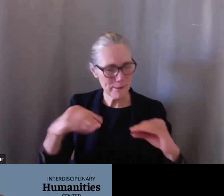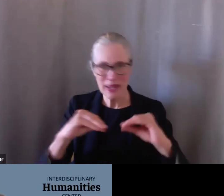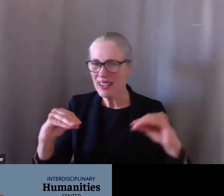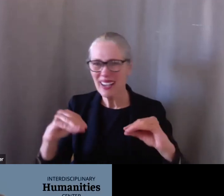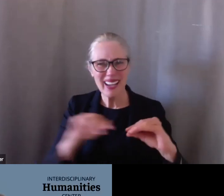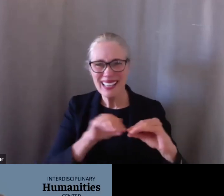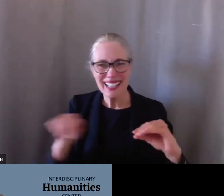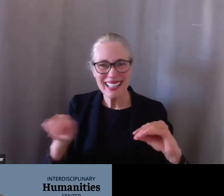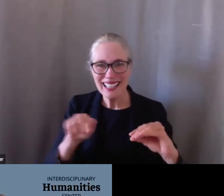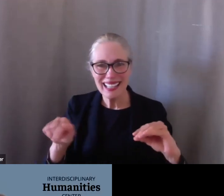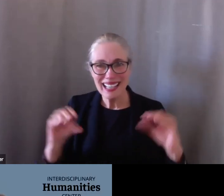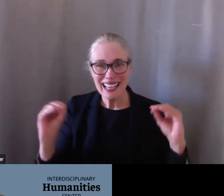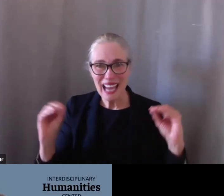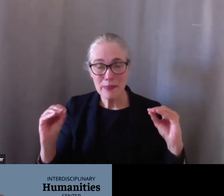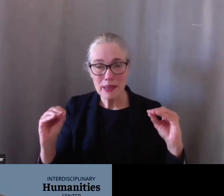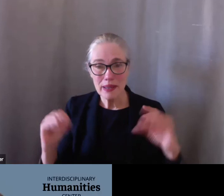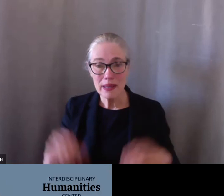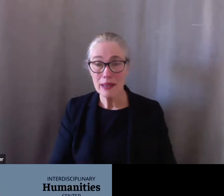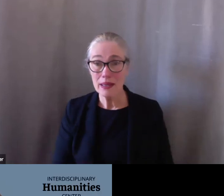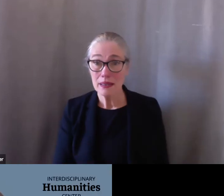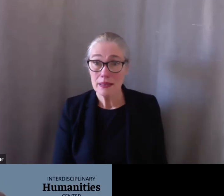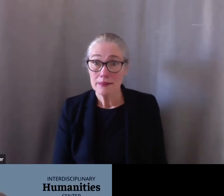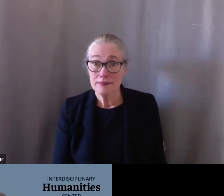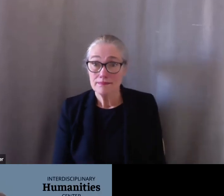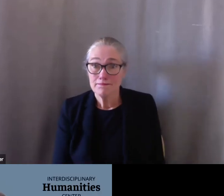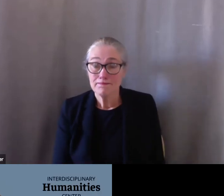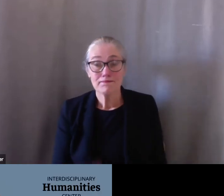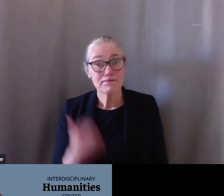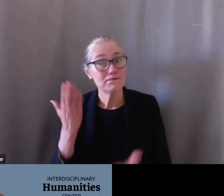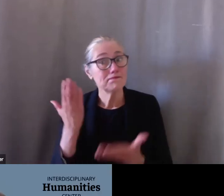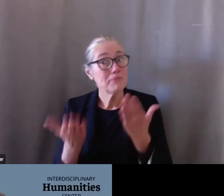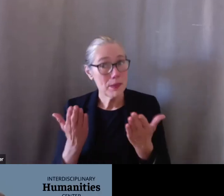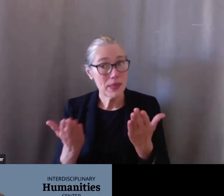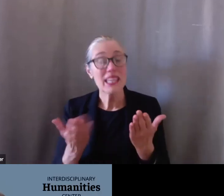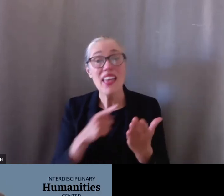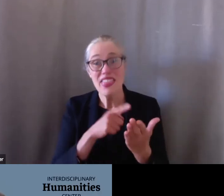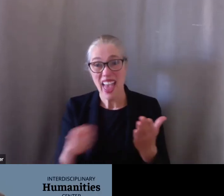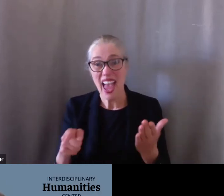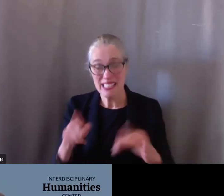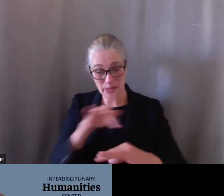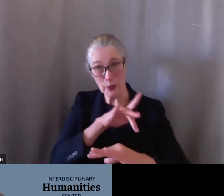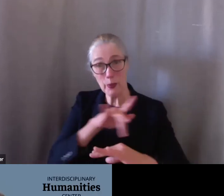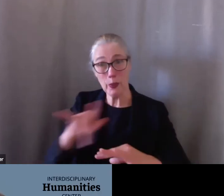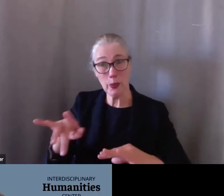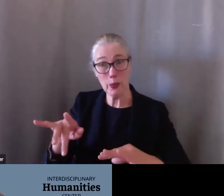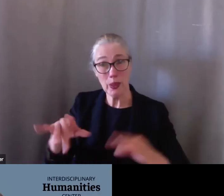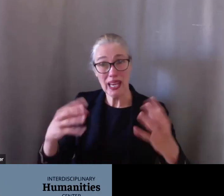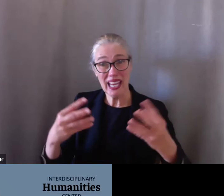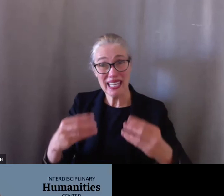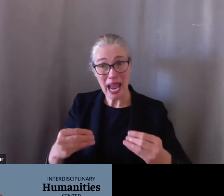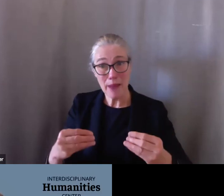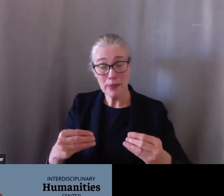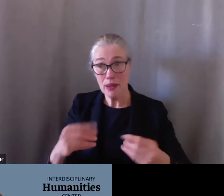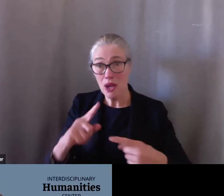the 19th century wasn't like this great sense of entrepreneurship that is sometimes argued, but it's actually public schooling and mass